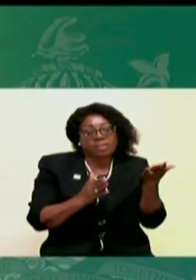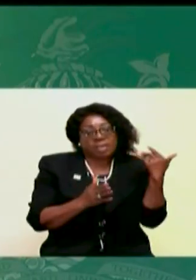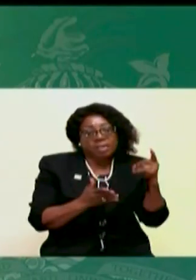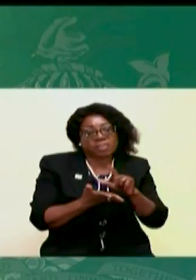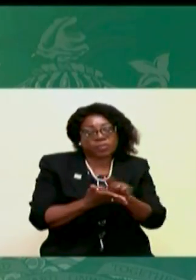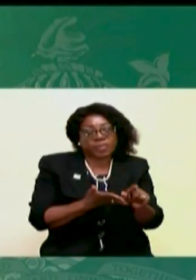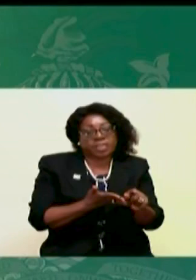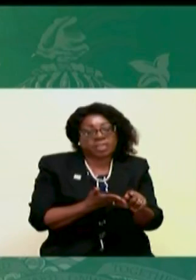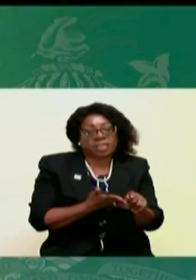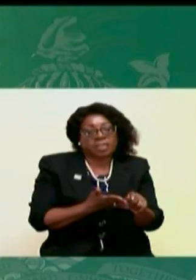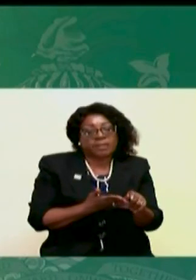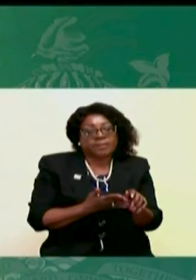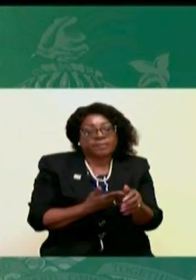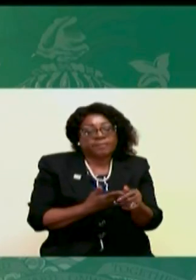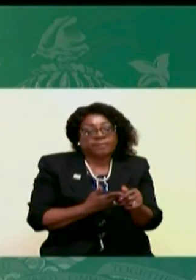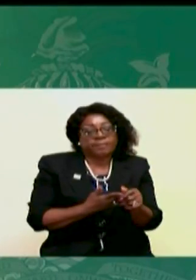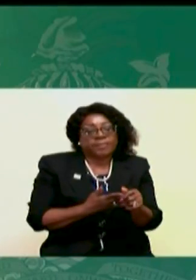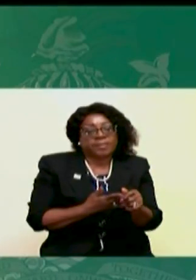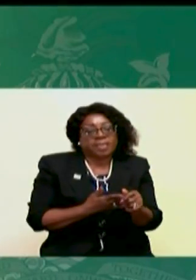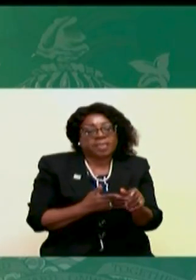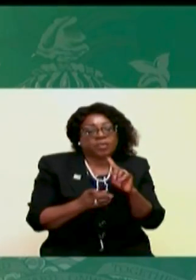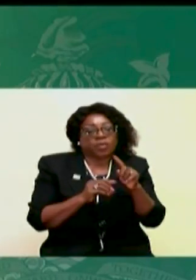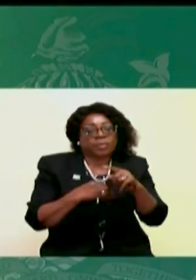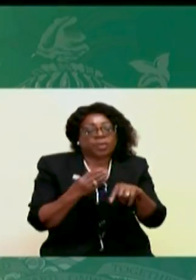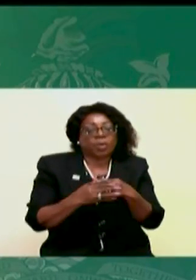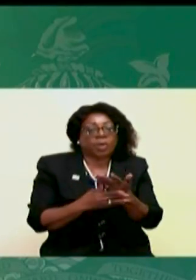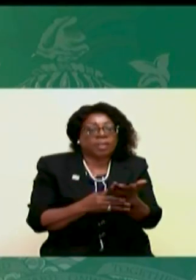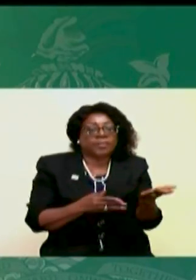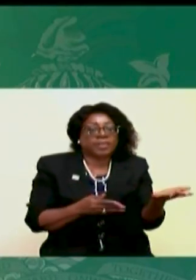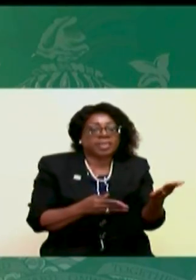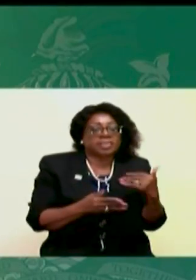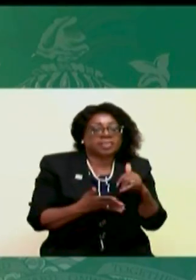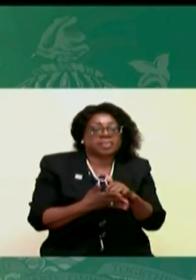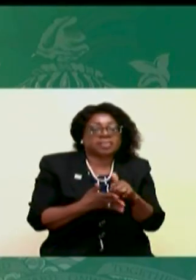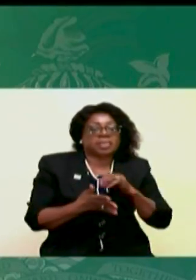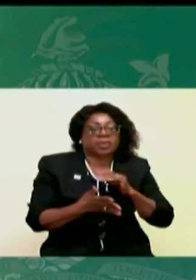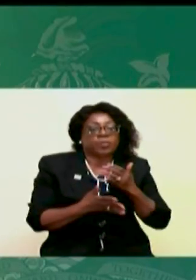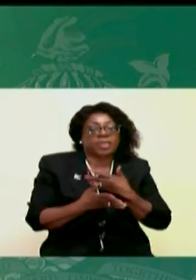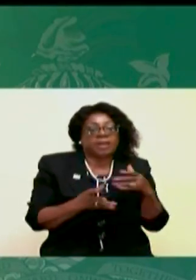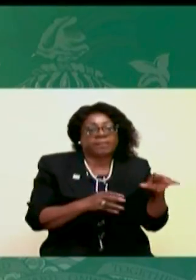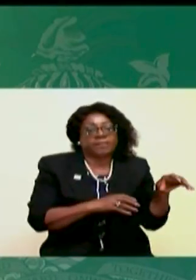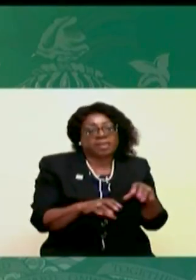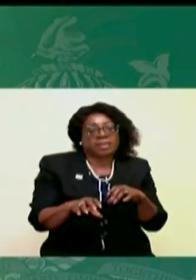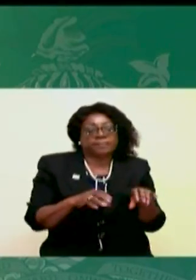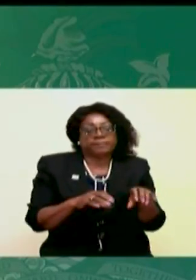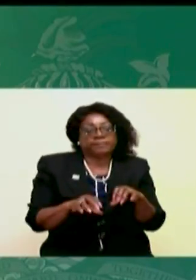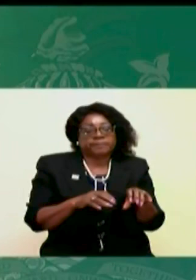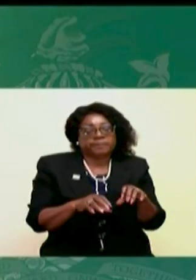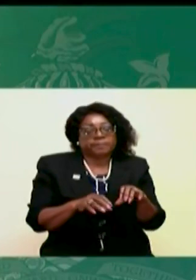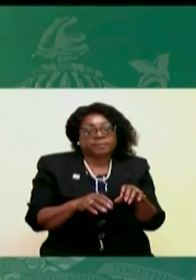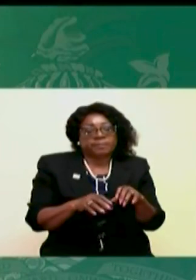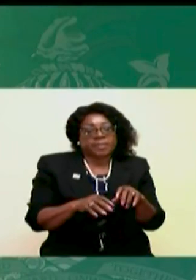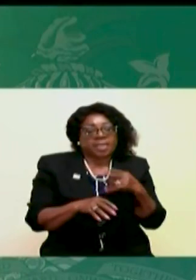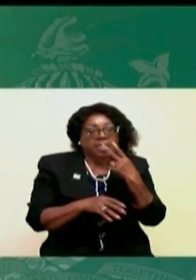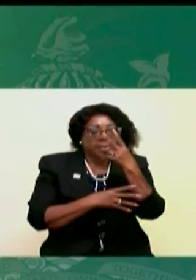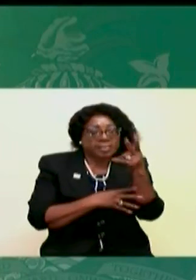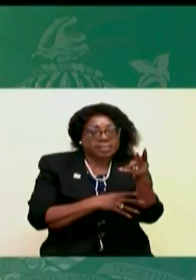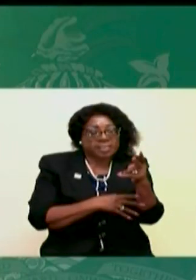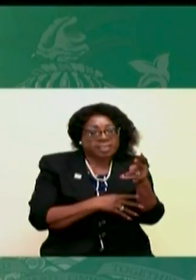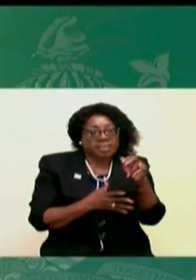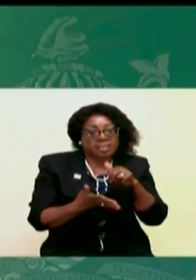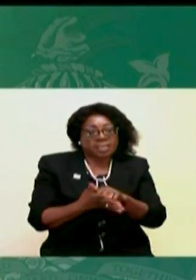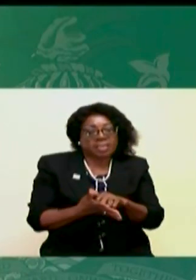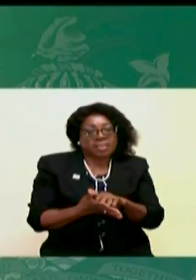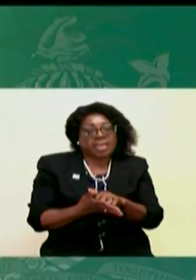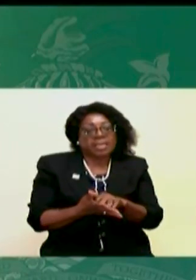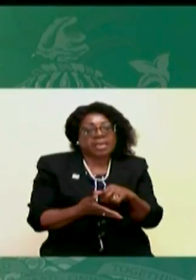spoke about all the things that we have done. And all I know is I took out the legislative agendas, and I see that in our 22 months,